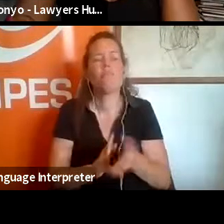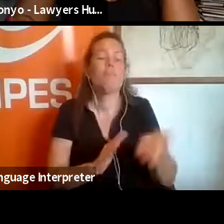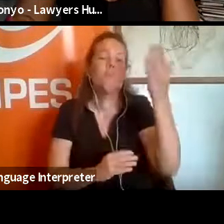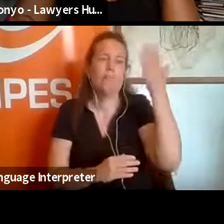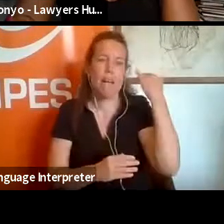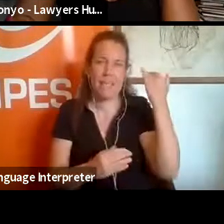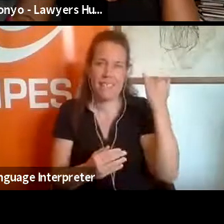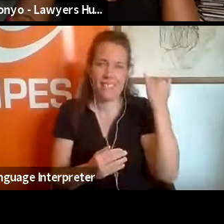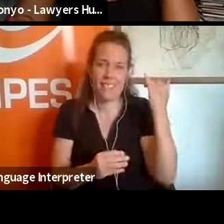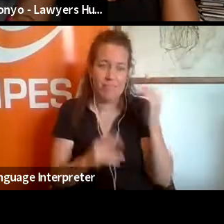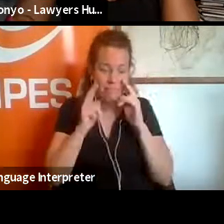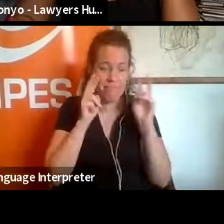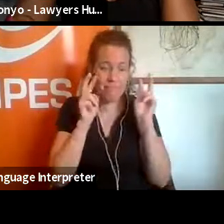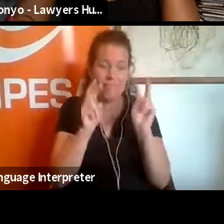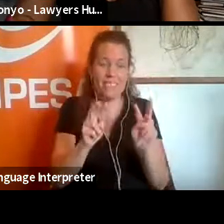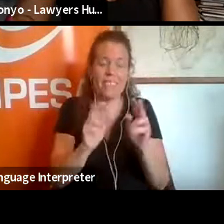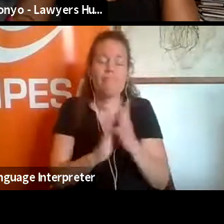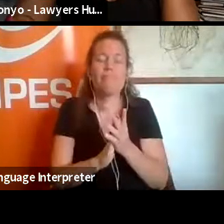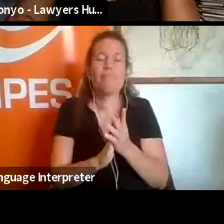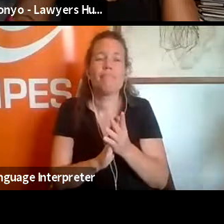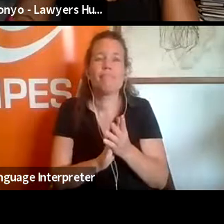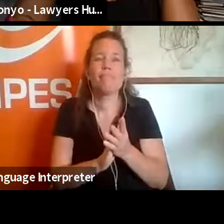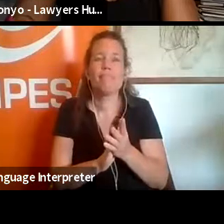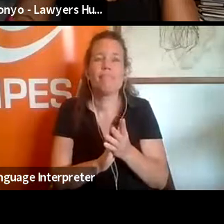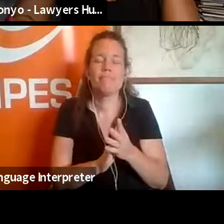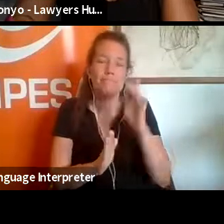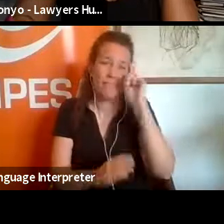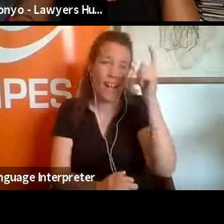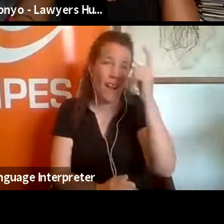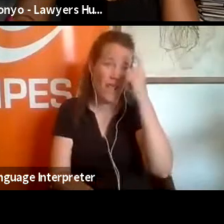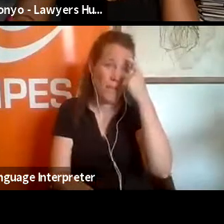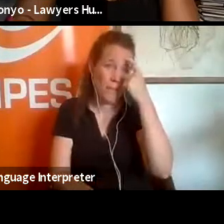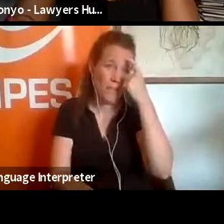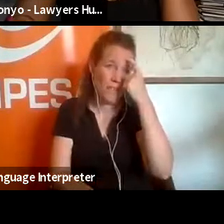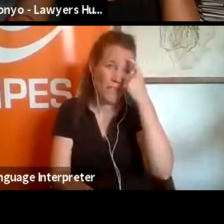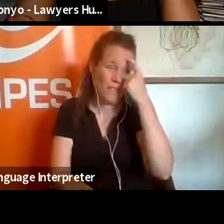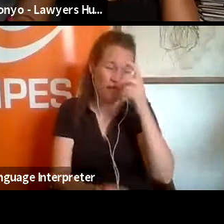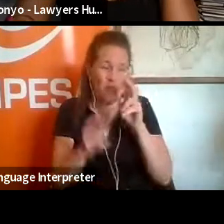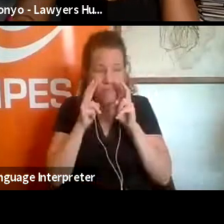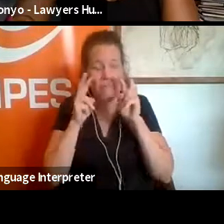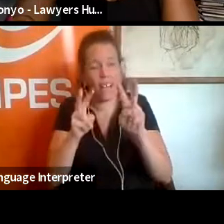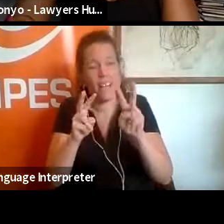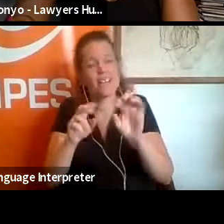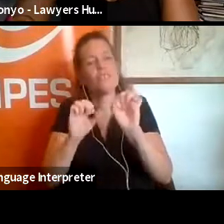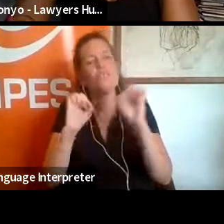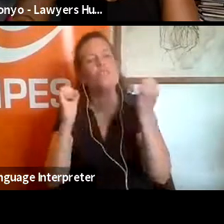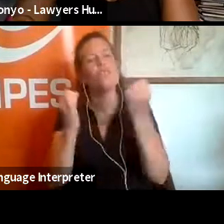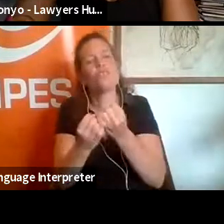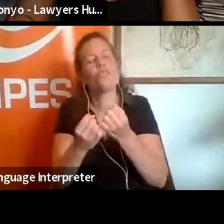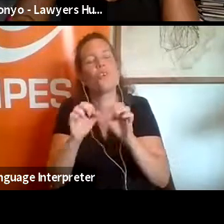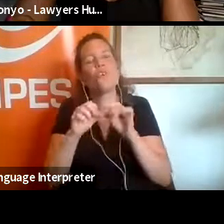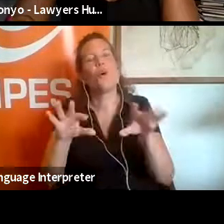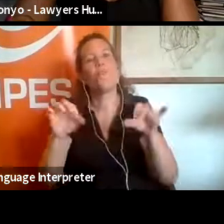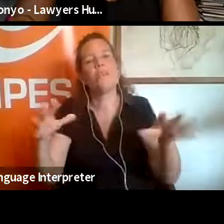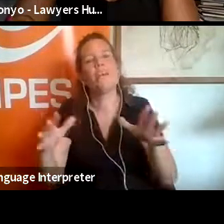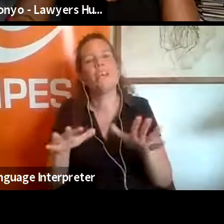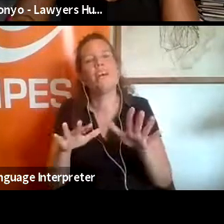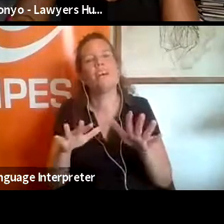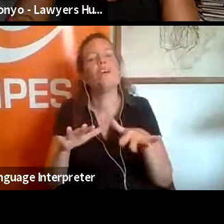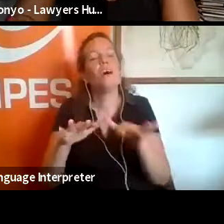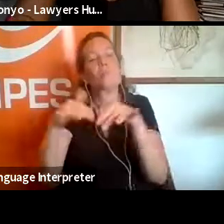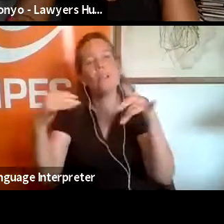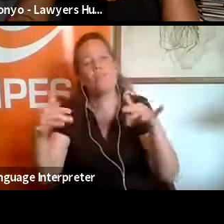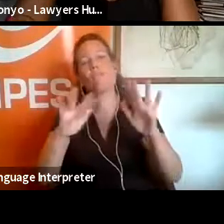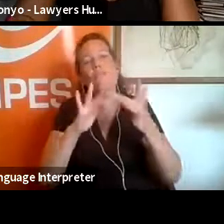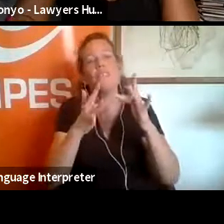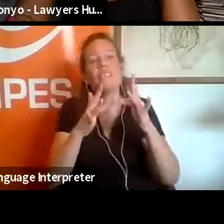actions. We see how government see social media platforms and the internet in general, and how they've